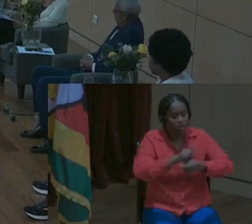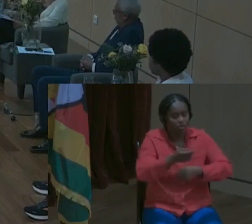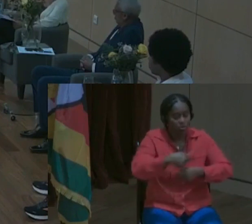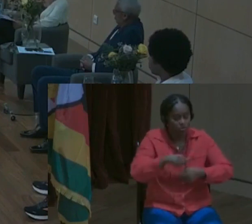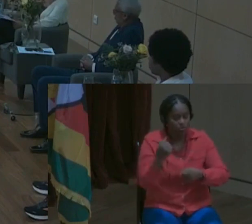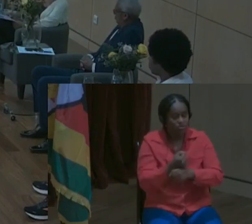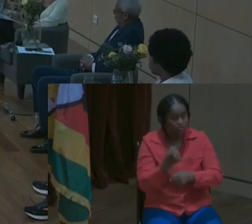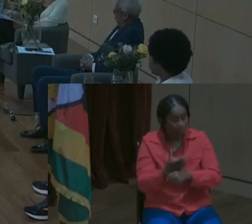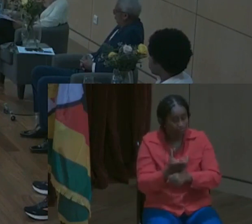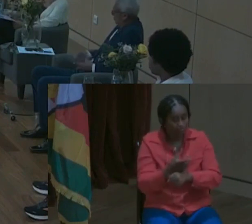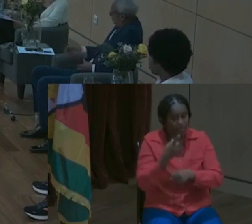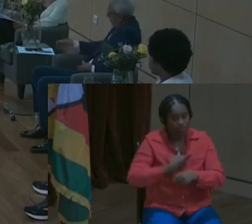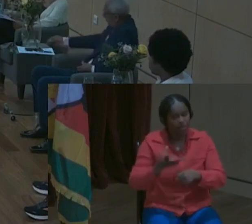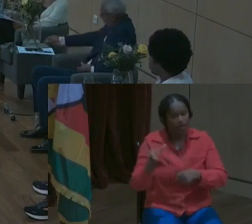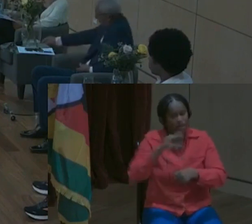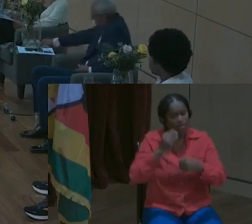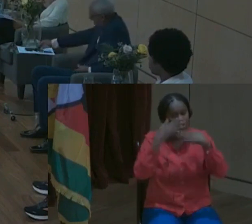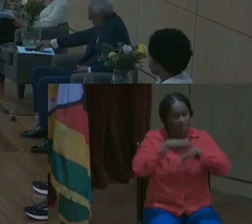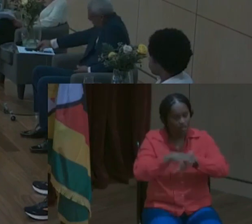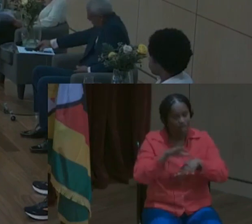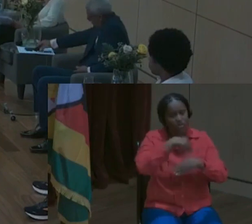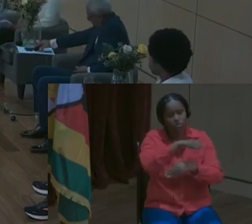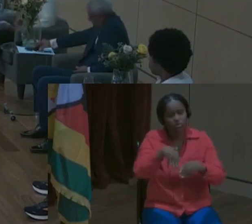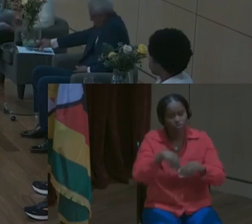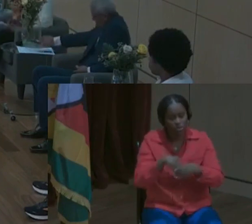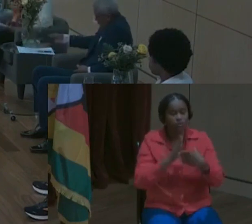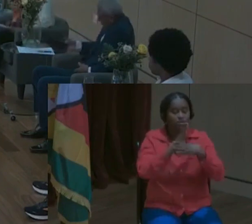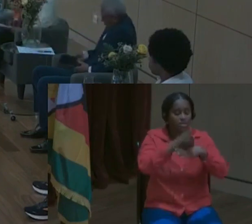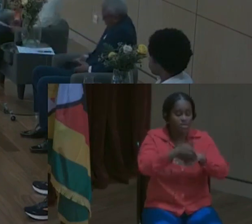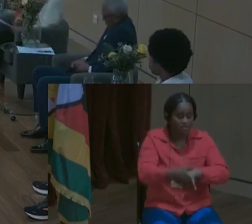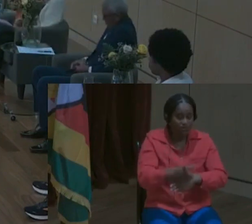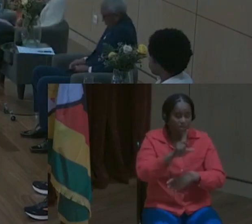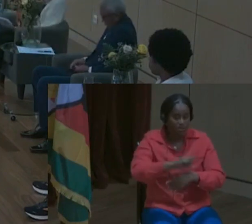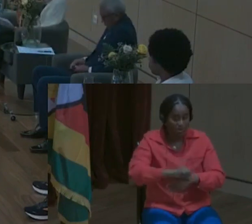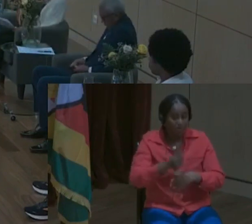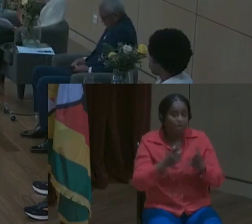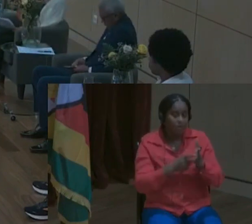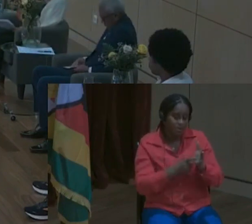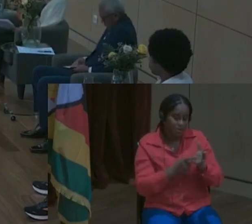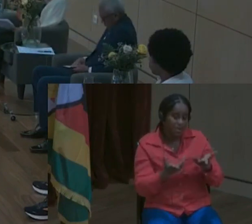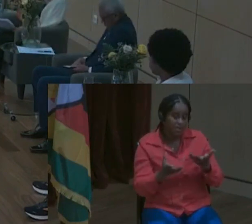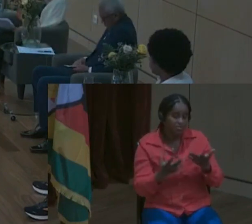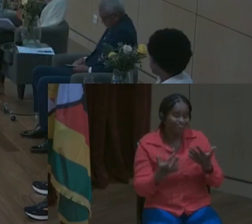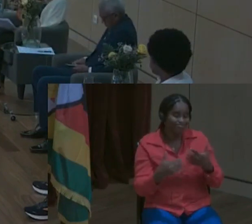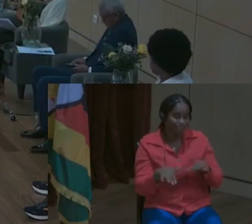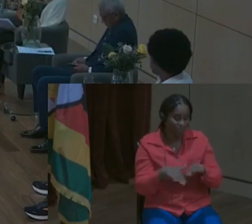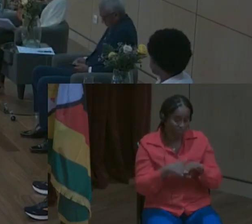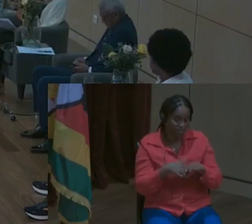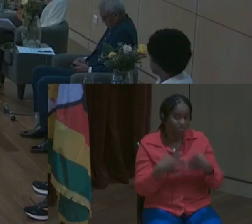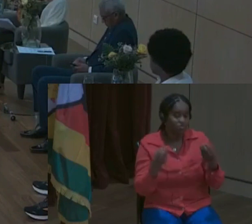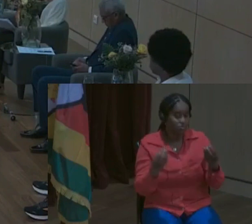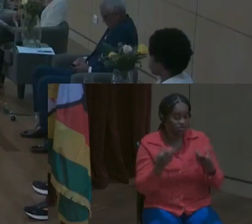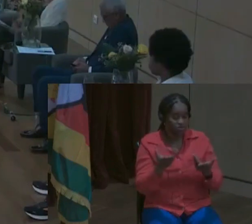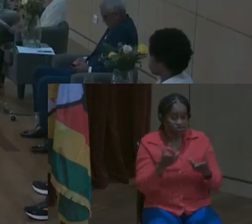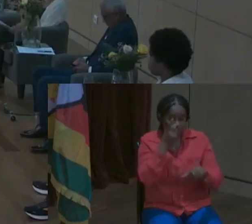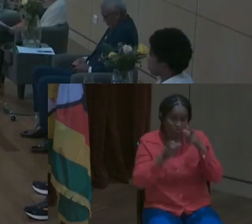in terms of the care that we're providing. We also need meaningful engagement with people with lived experience. Someone who has experienced a mental health challenge